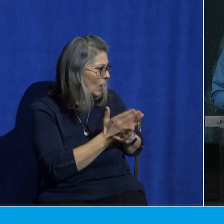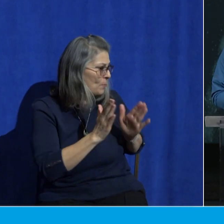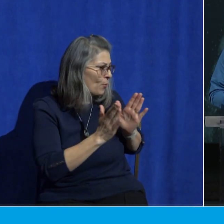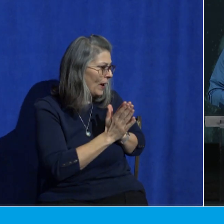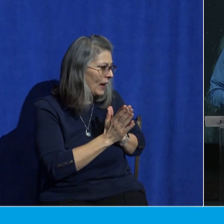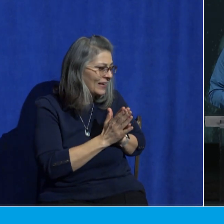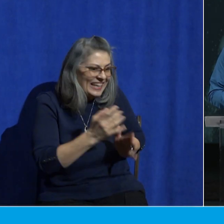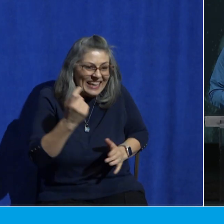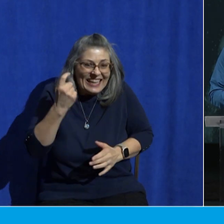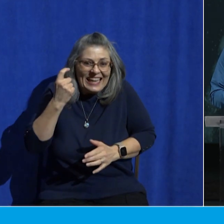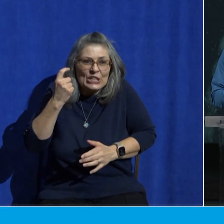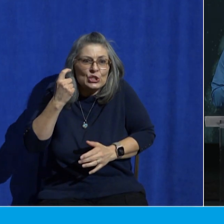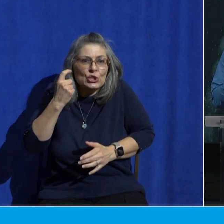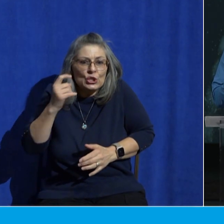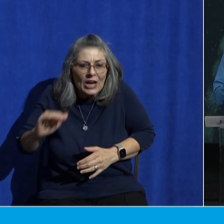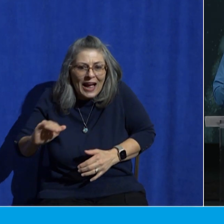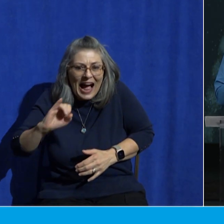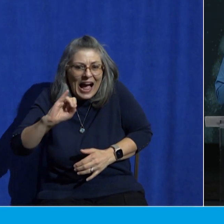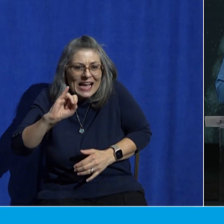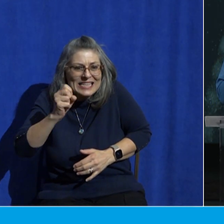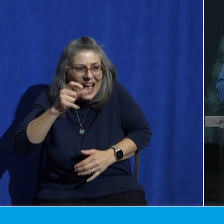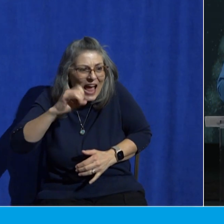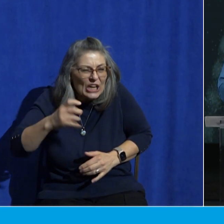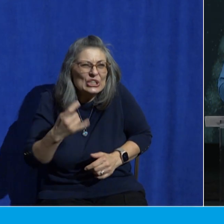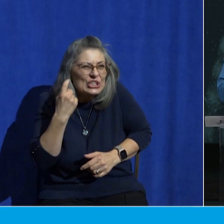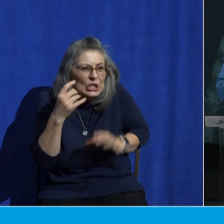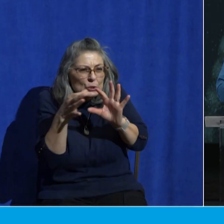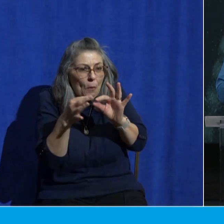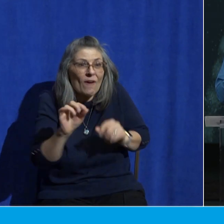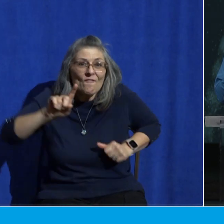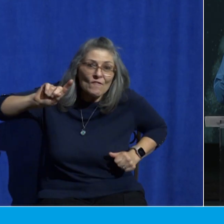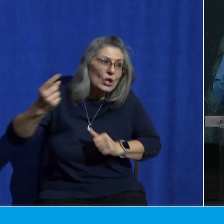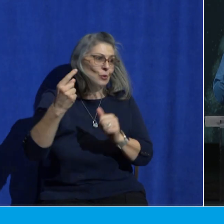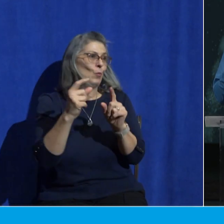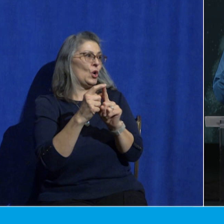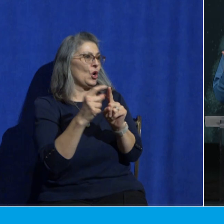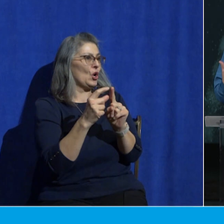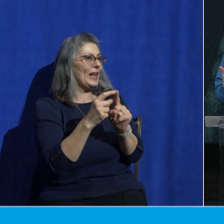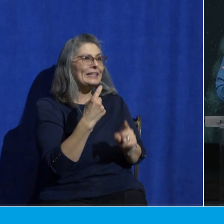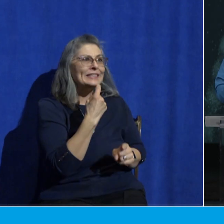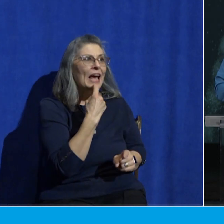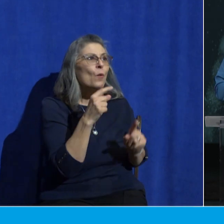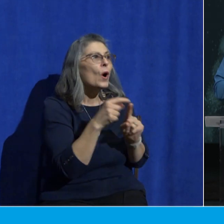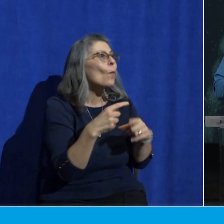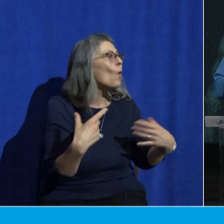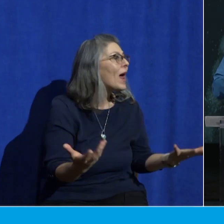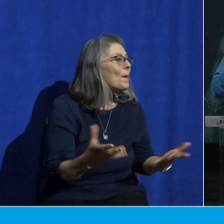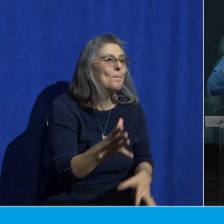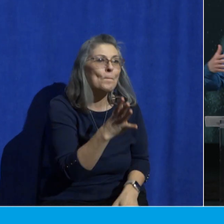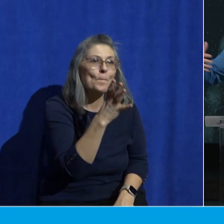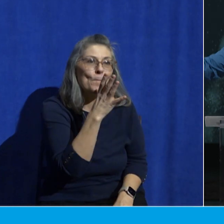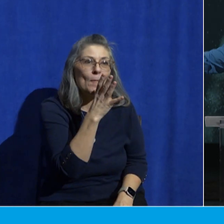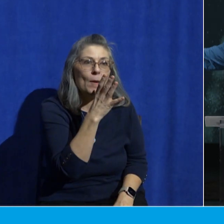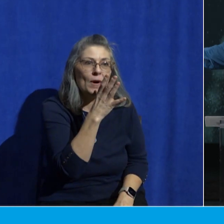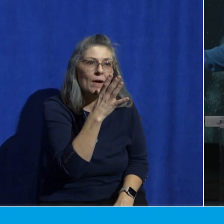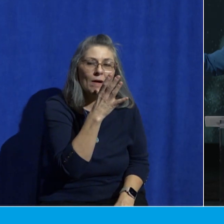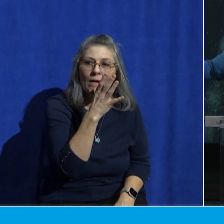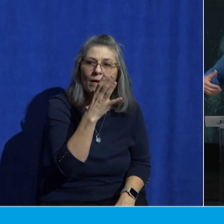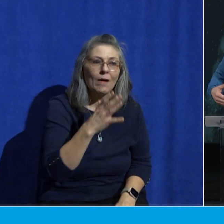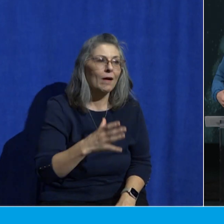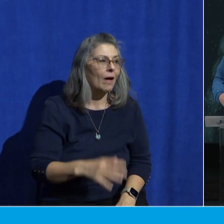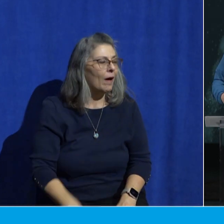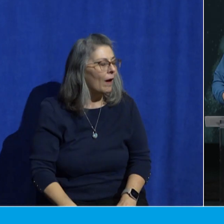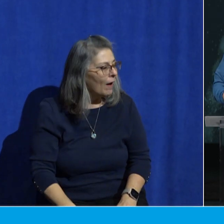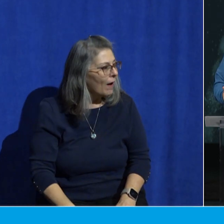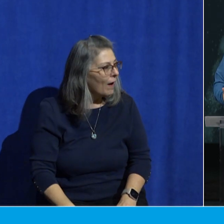first words." And he had spoken, like literally spoken mama and then other words flowing from